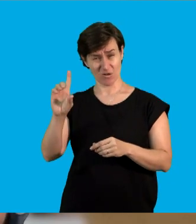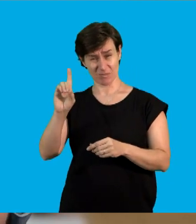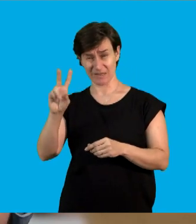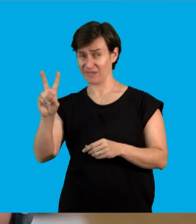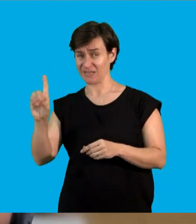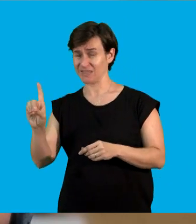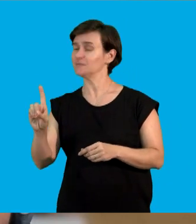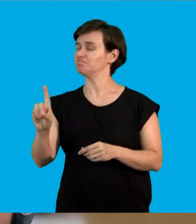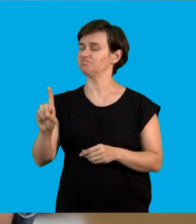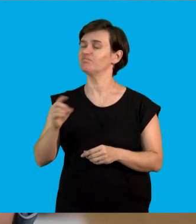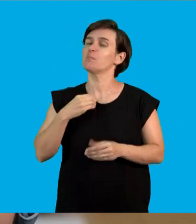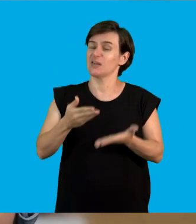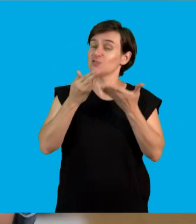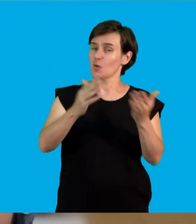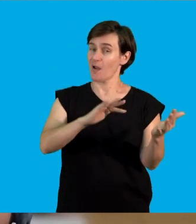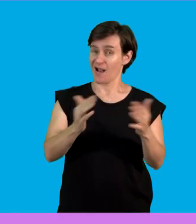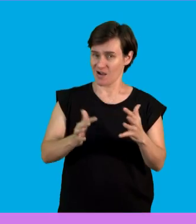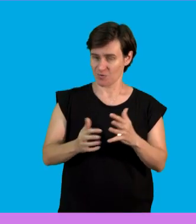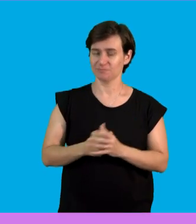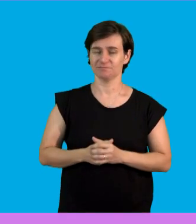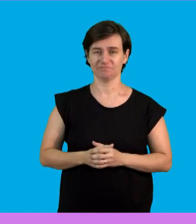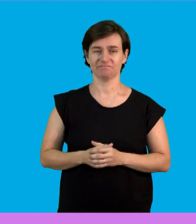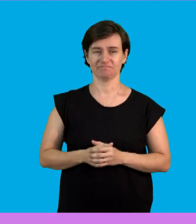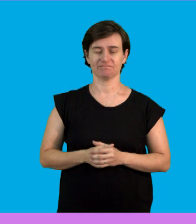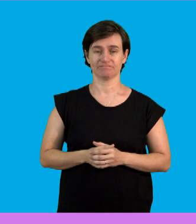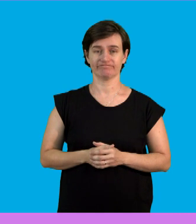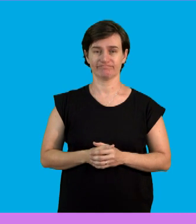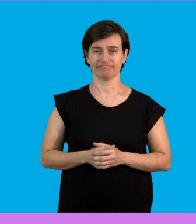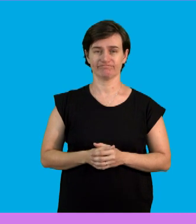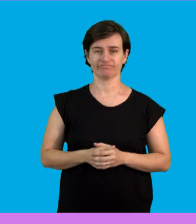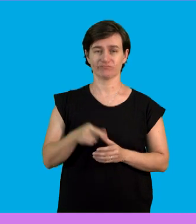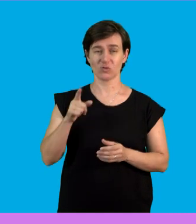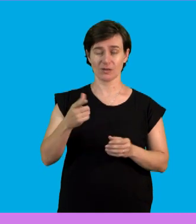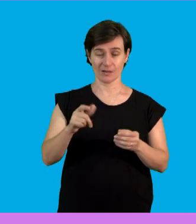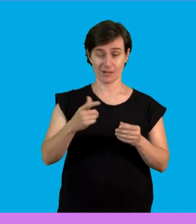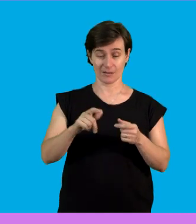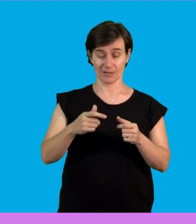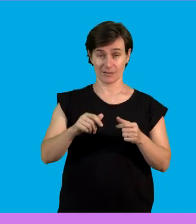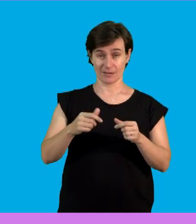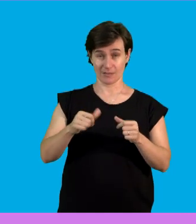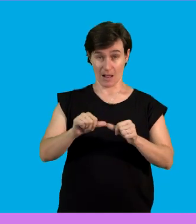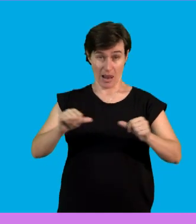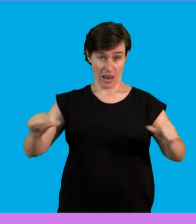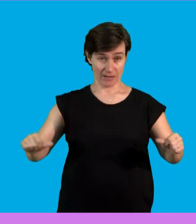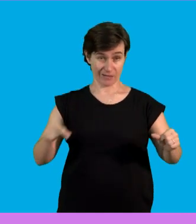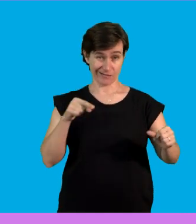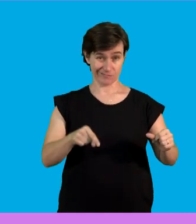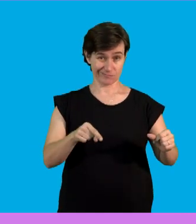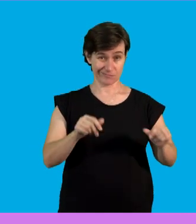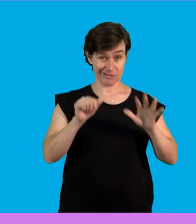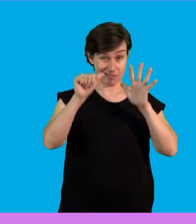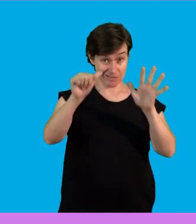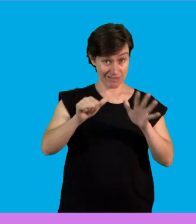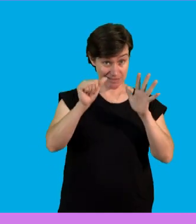it's done. Let me show you how. So in the length, it is